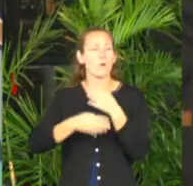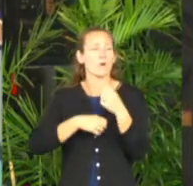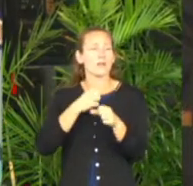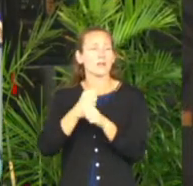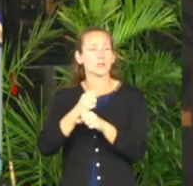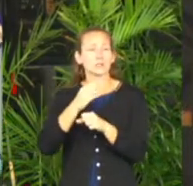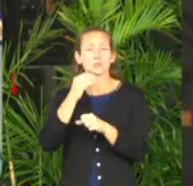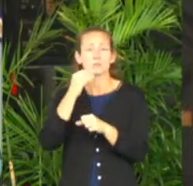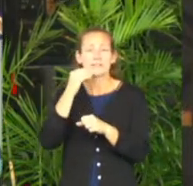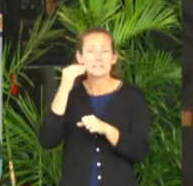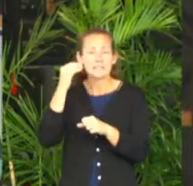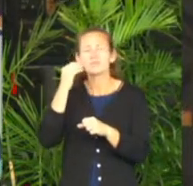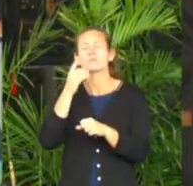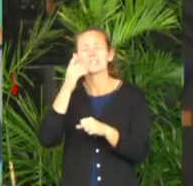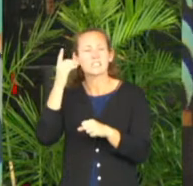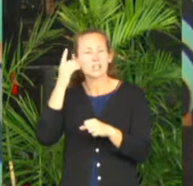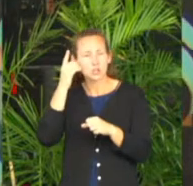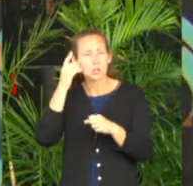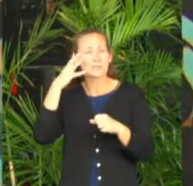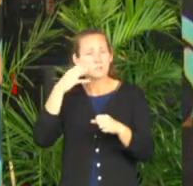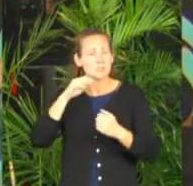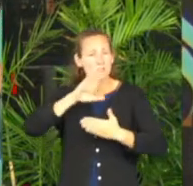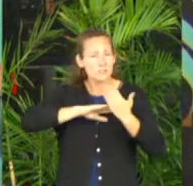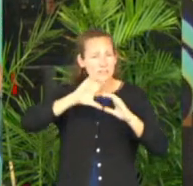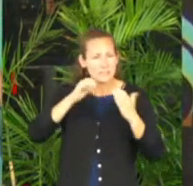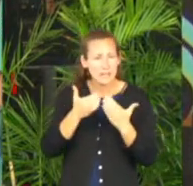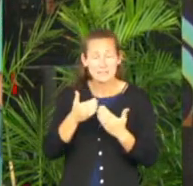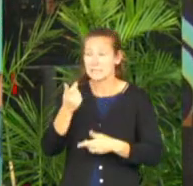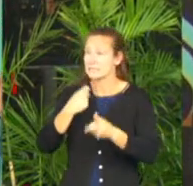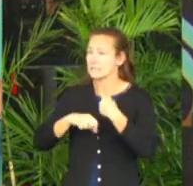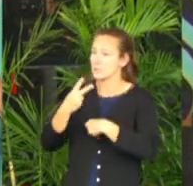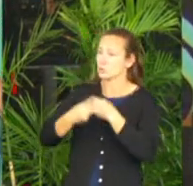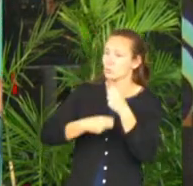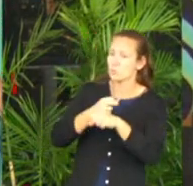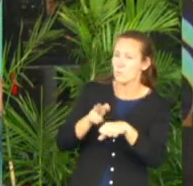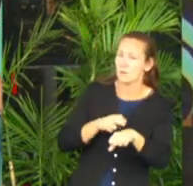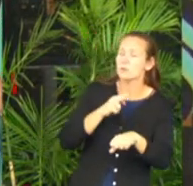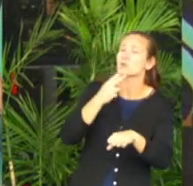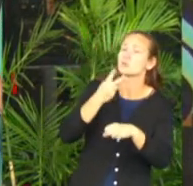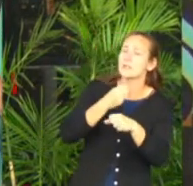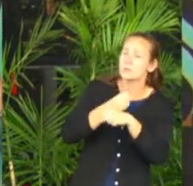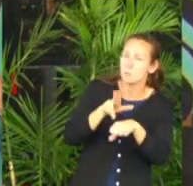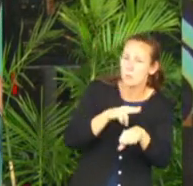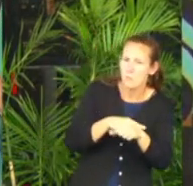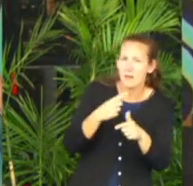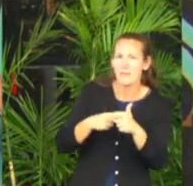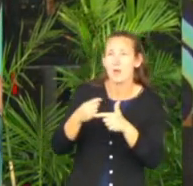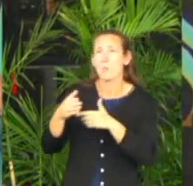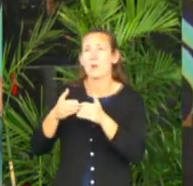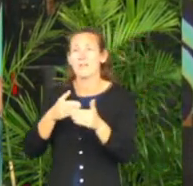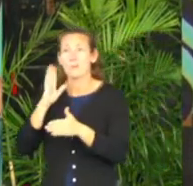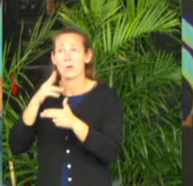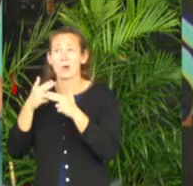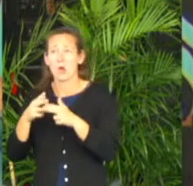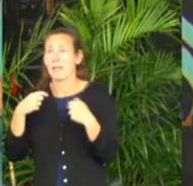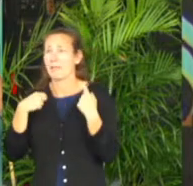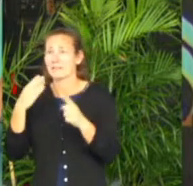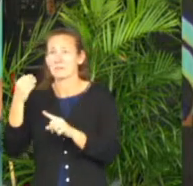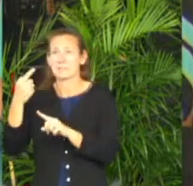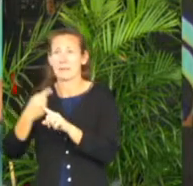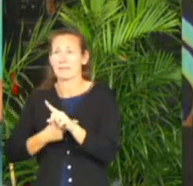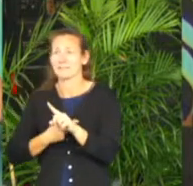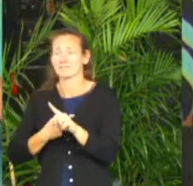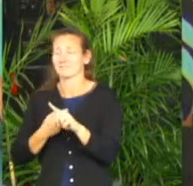with face-to-face classes. Instead, you got two normal years and whatever you would call the last 14 months,